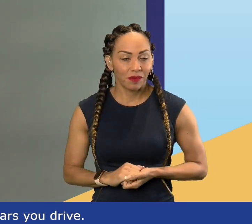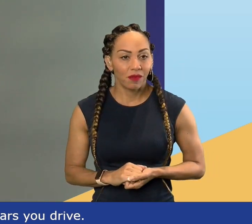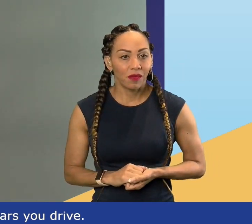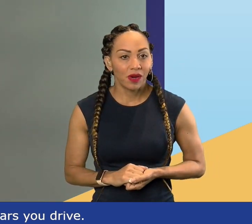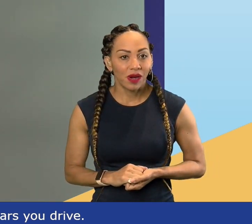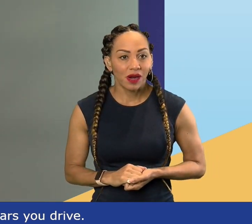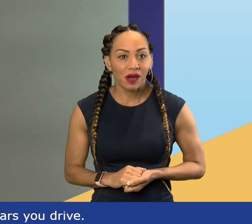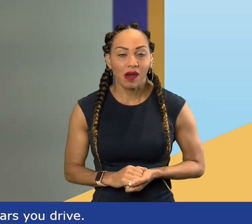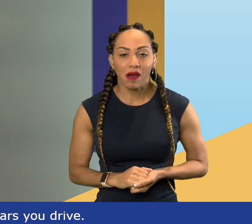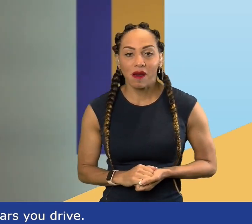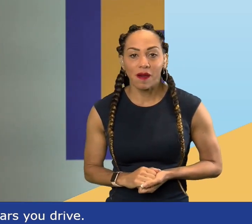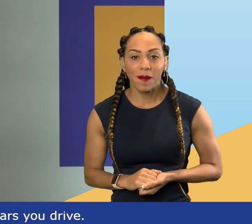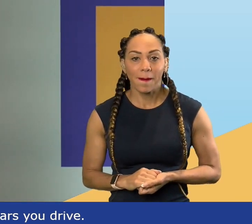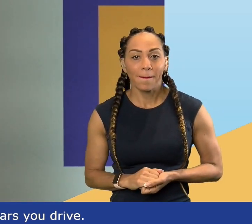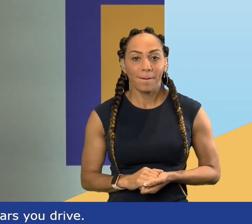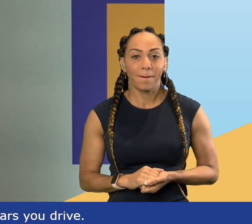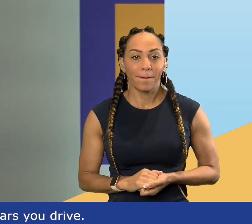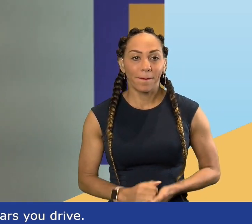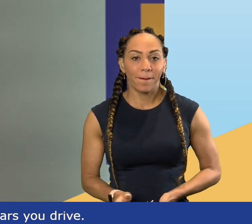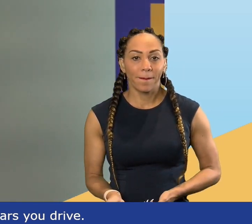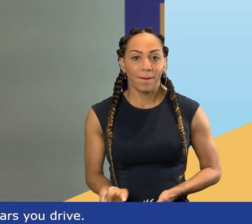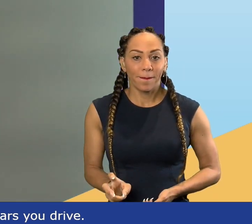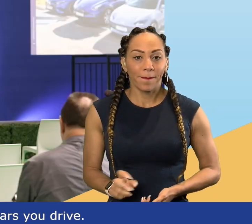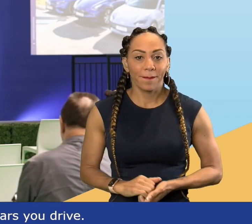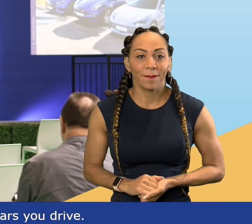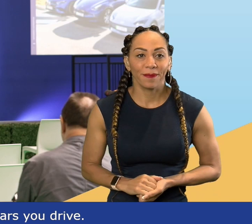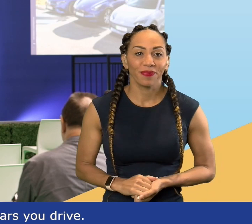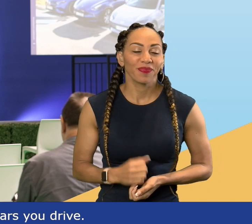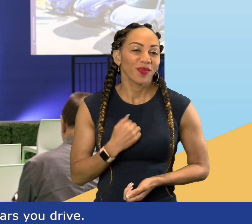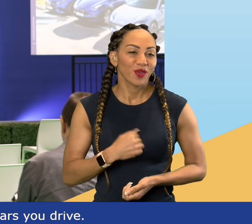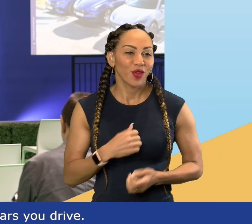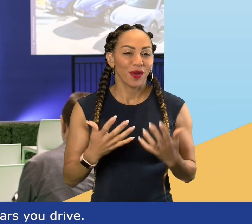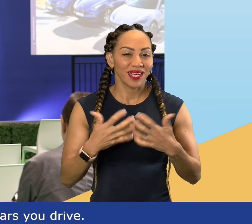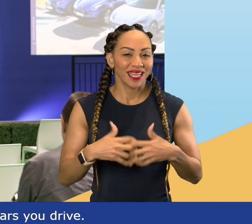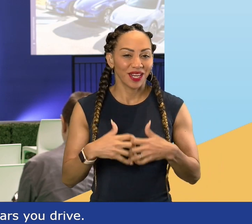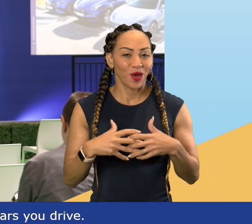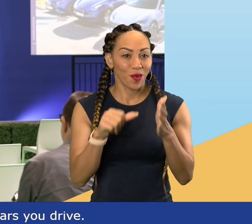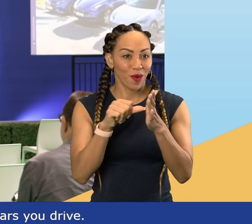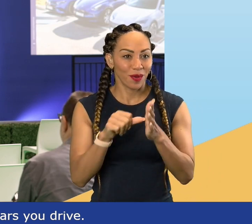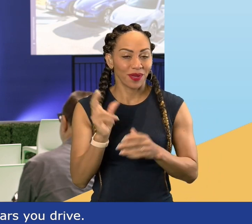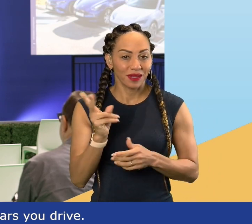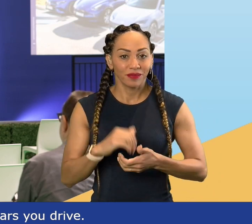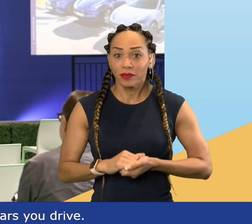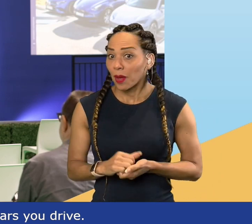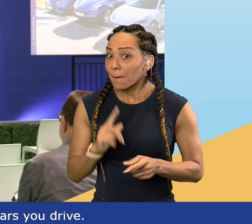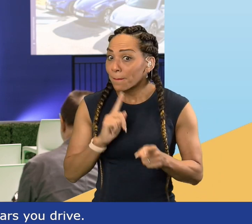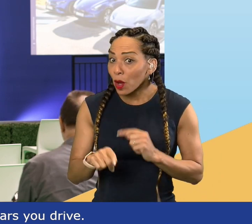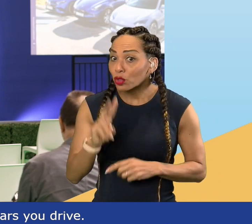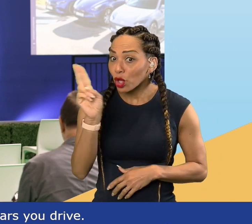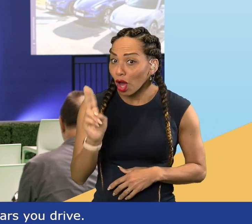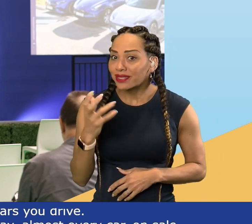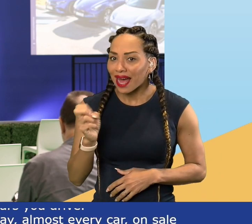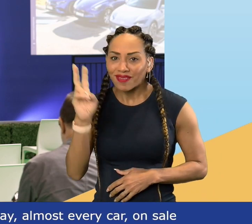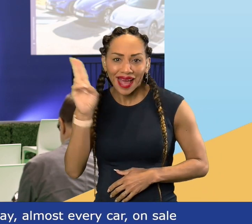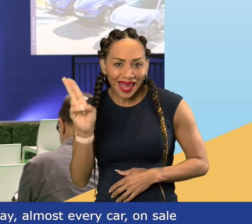it's going well. Almost every car you've got on sale today is electrified in one way or another. Either that